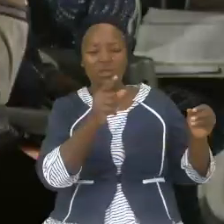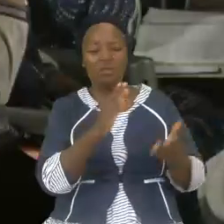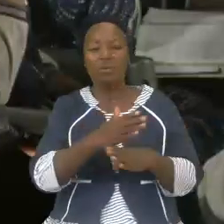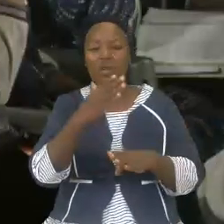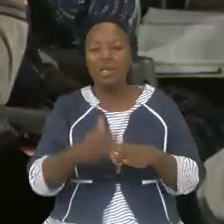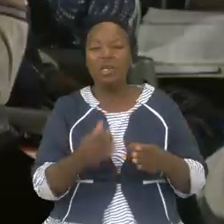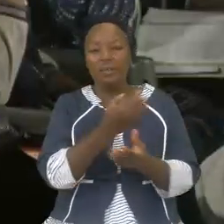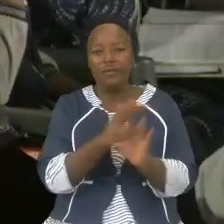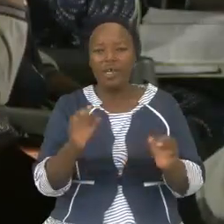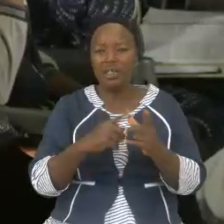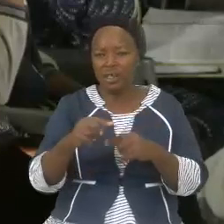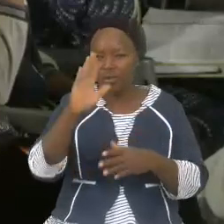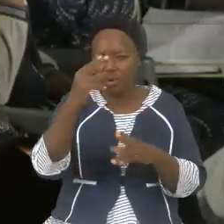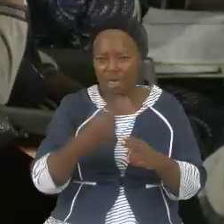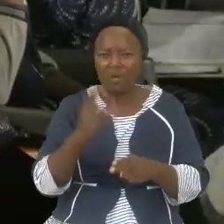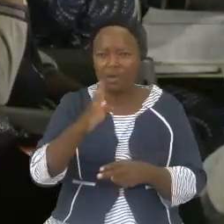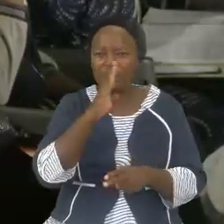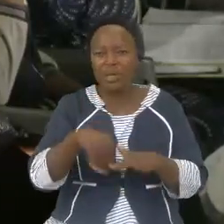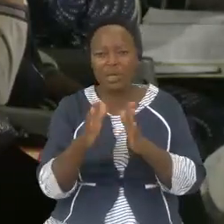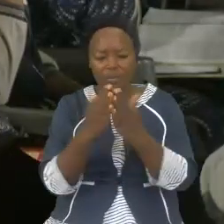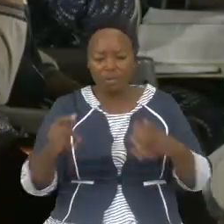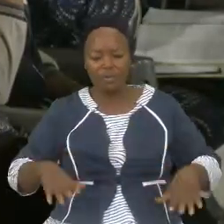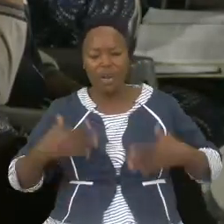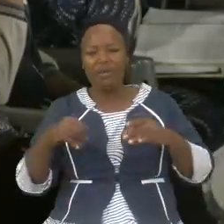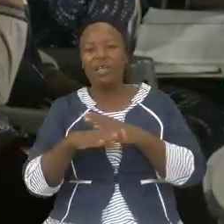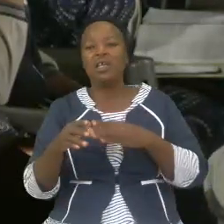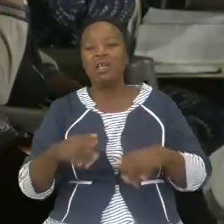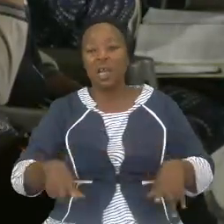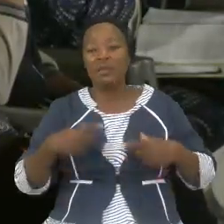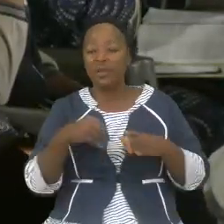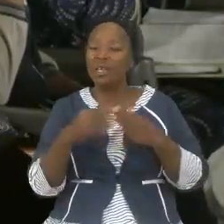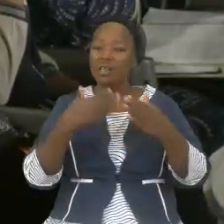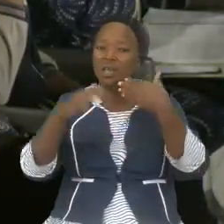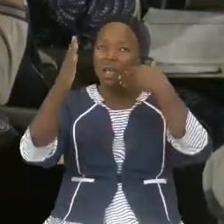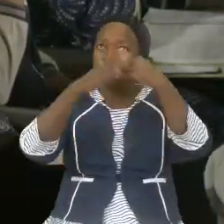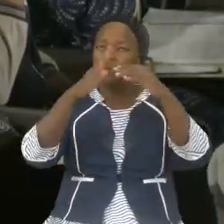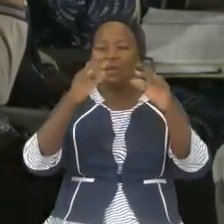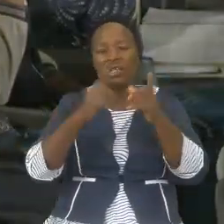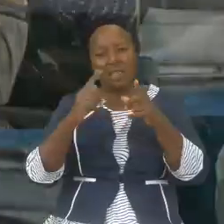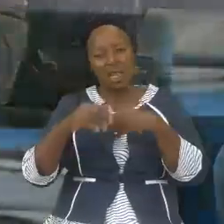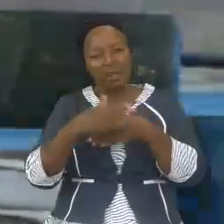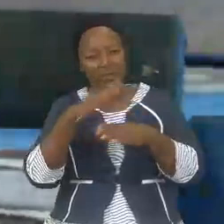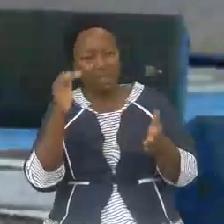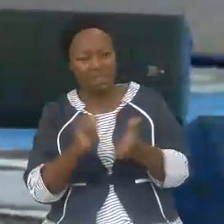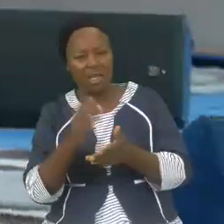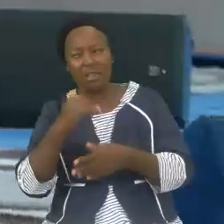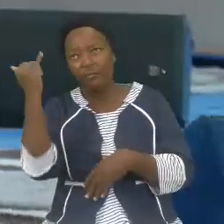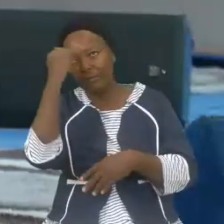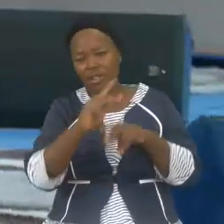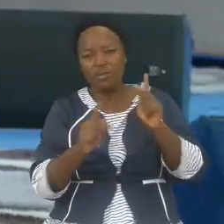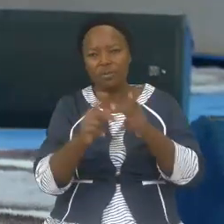and then your name will be in the book of life in heaven. After that, the foolish people came,